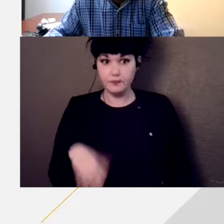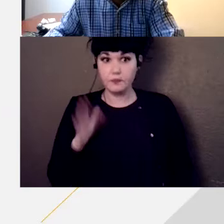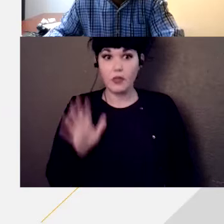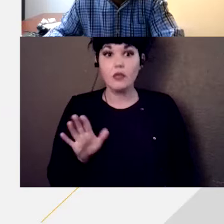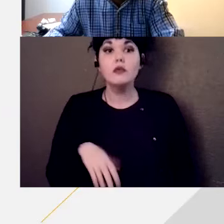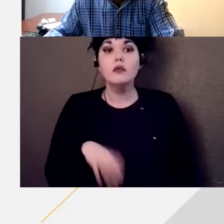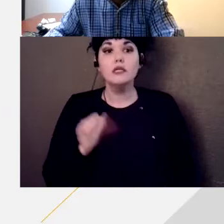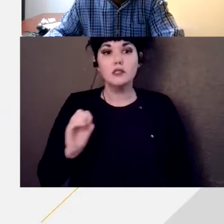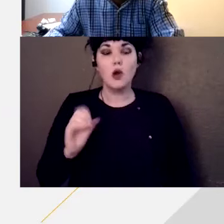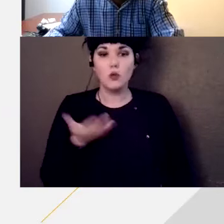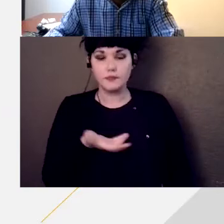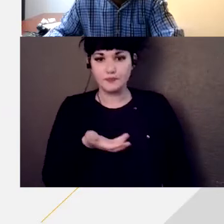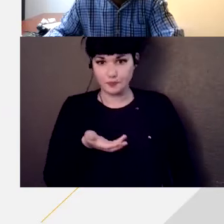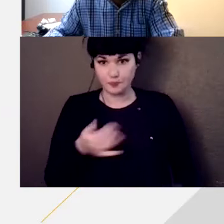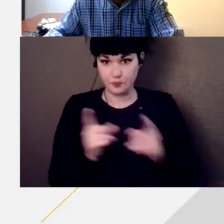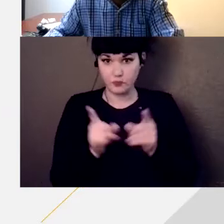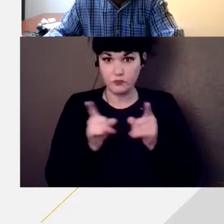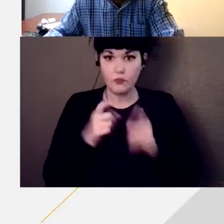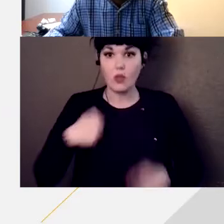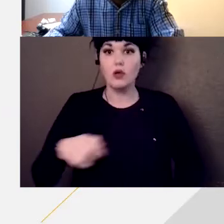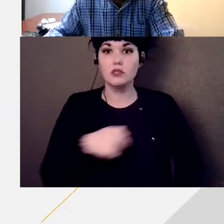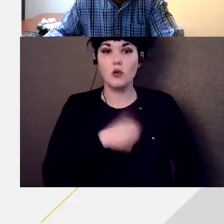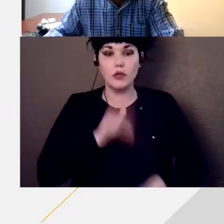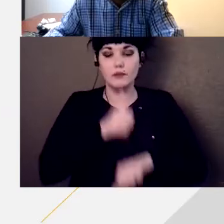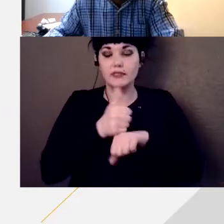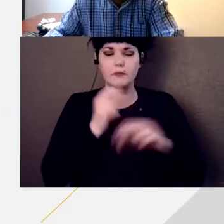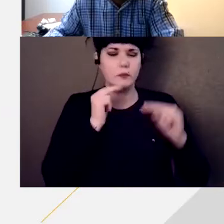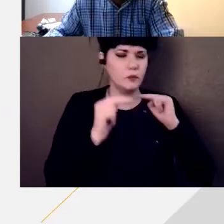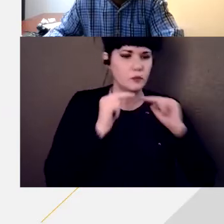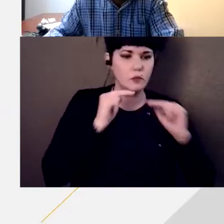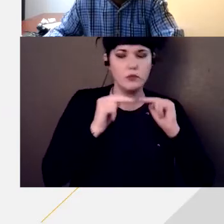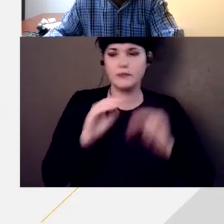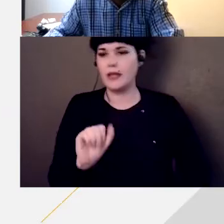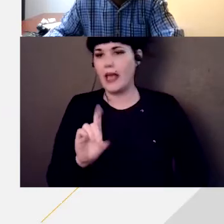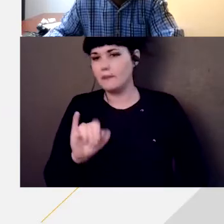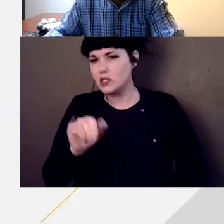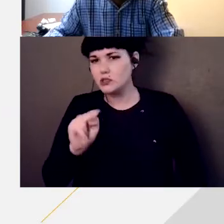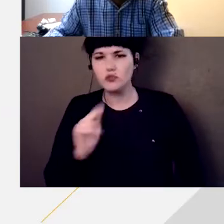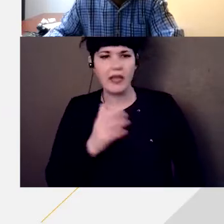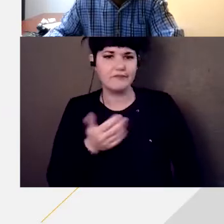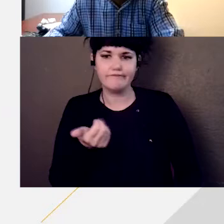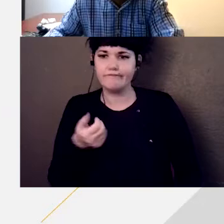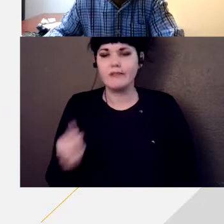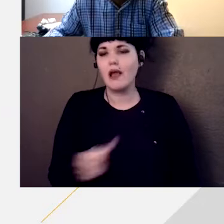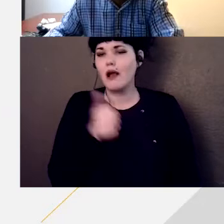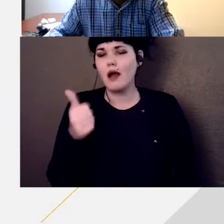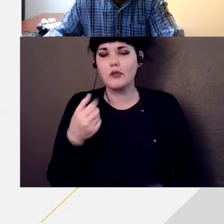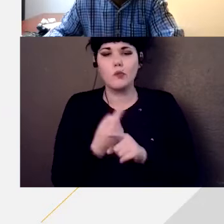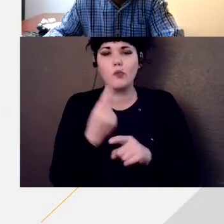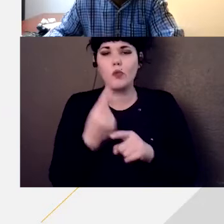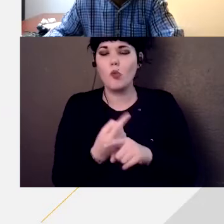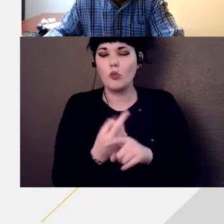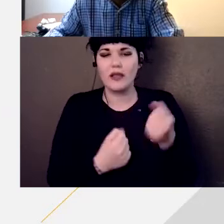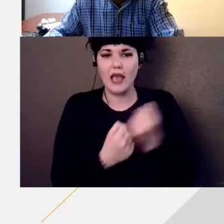So we also pursue mediation, negotiations, administrative, and other appropriate advocacy to further the civil rights of people